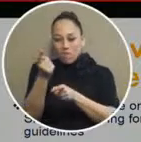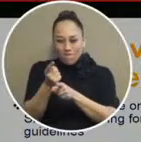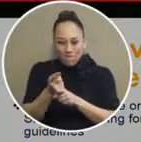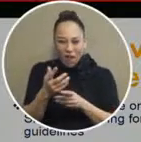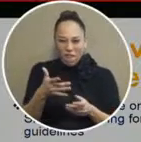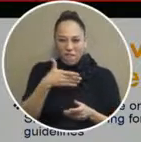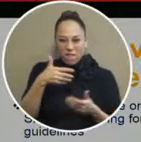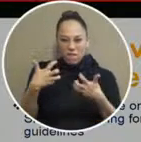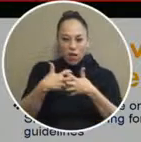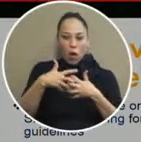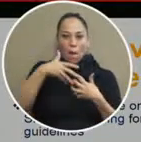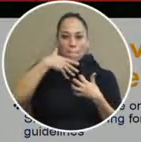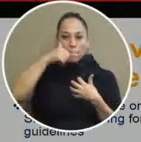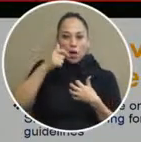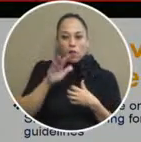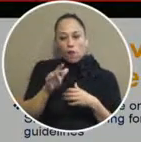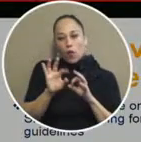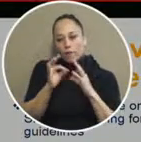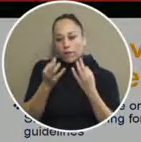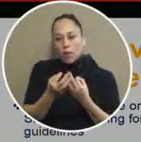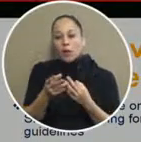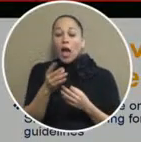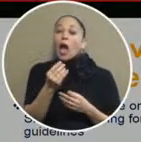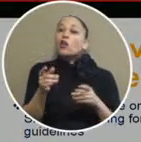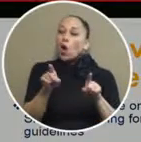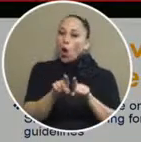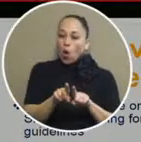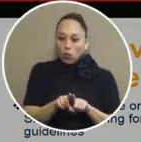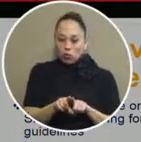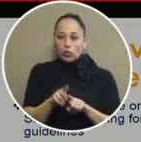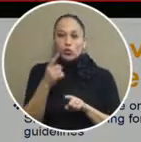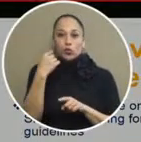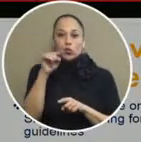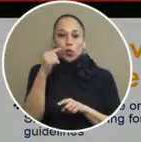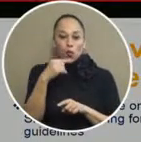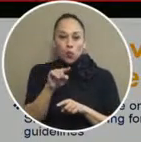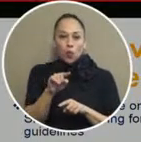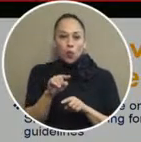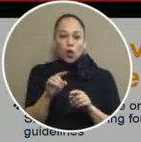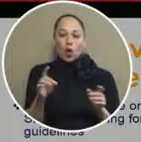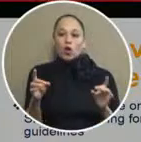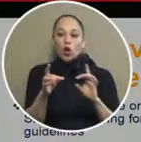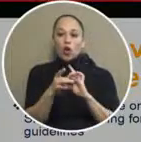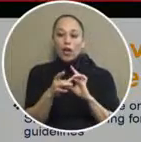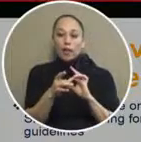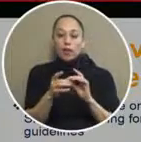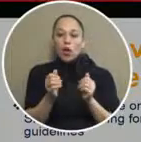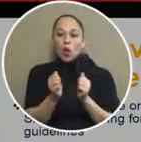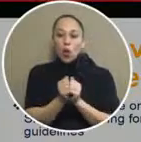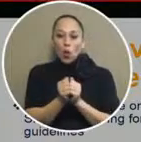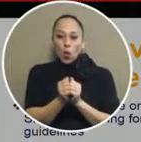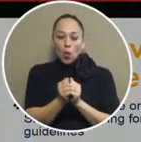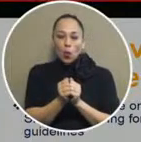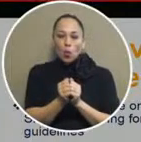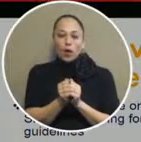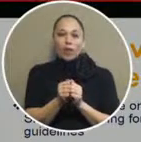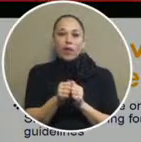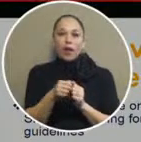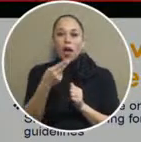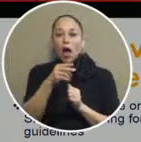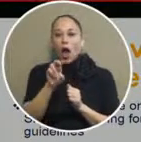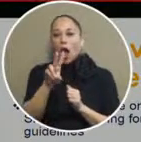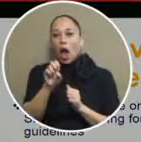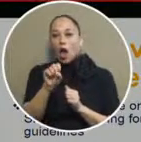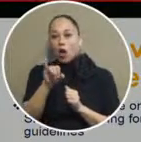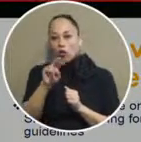for instance, in the case of families, but also potentially connecting them with permanent housing if that's possible.